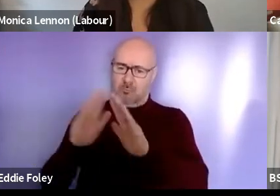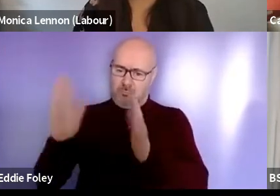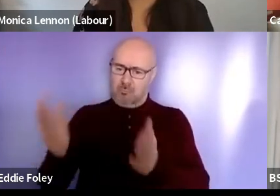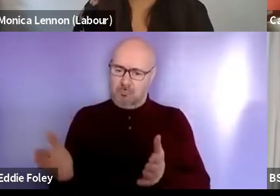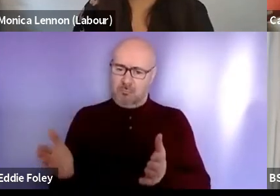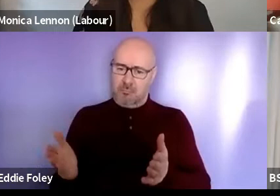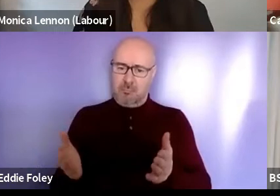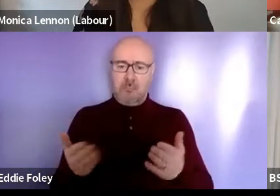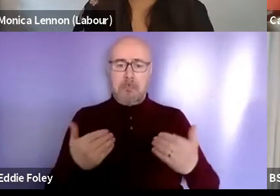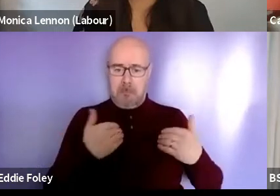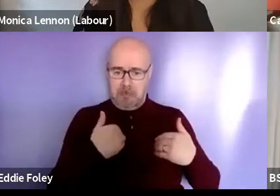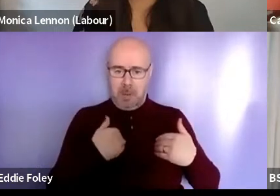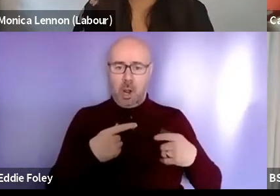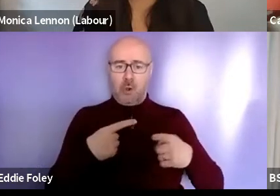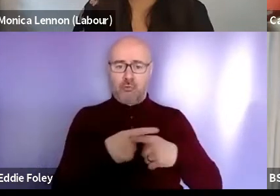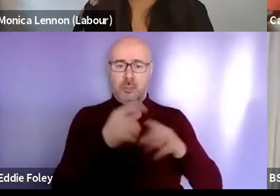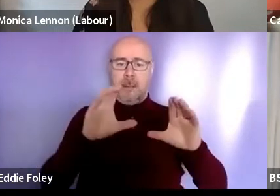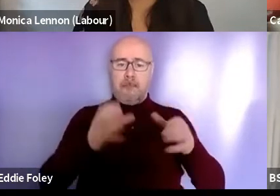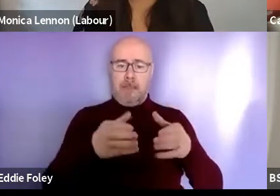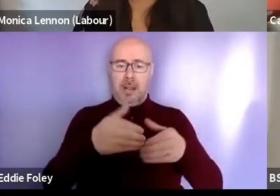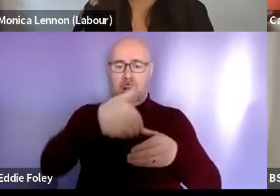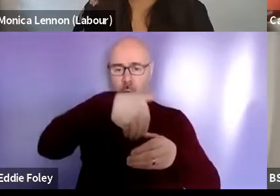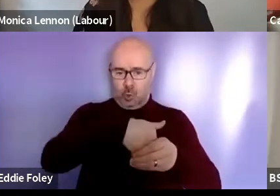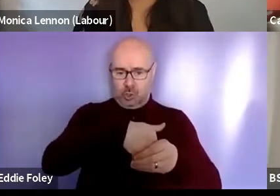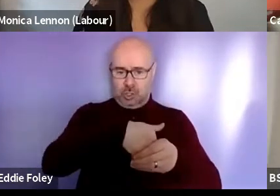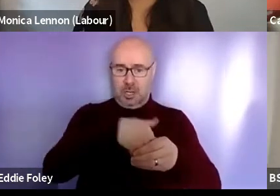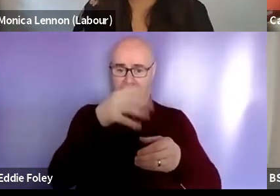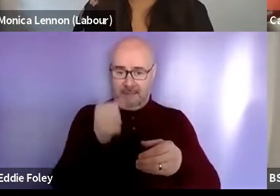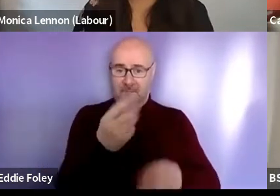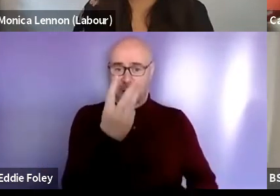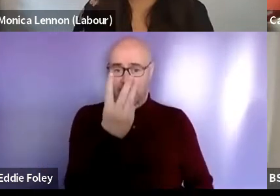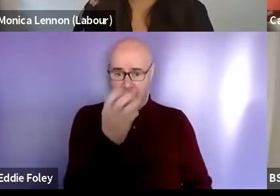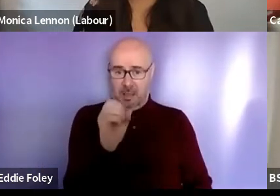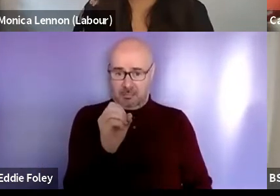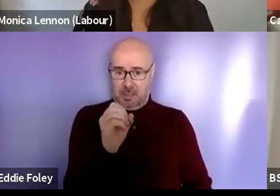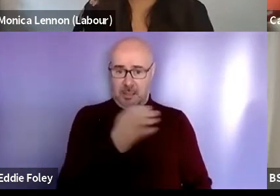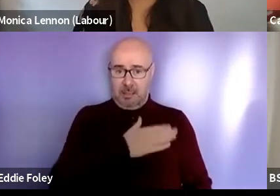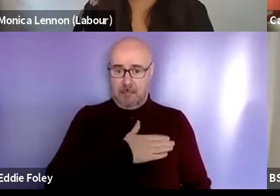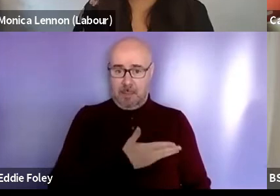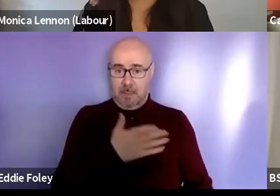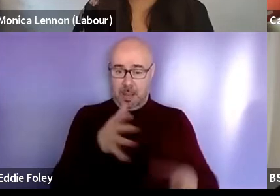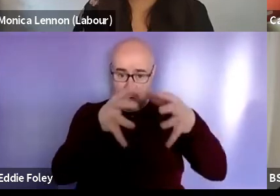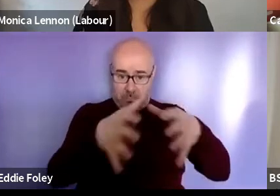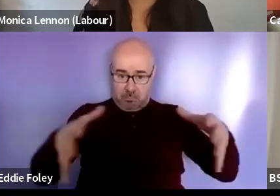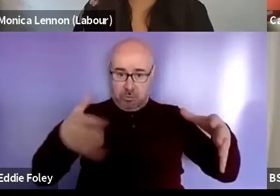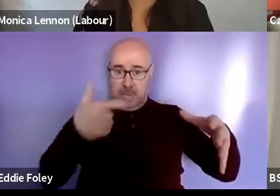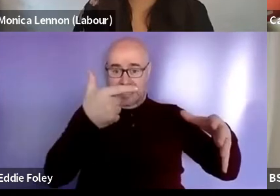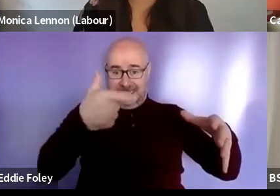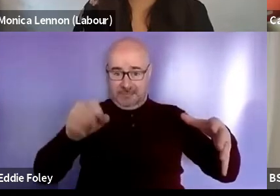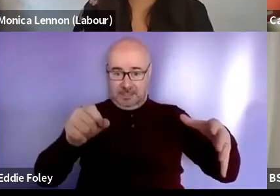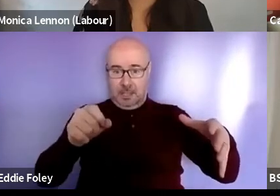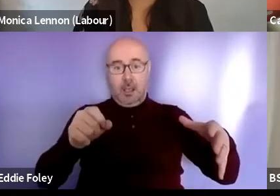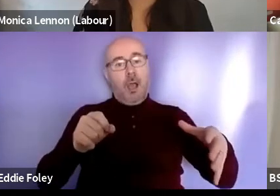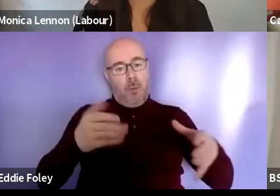chair, is now online. We've gone from having 30 people there to maybe 70 people there. Do you see that staying